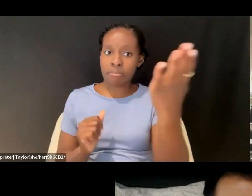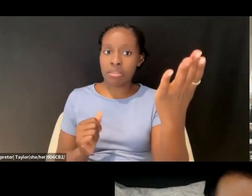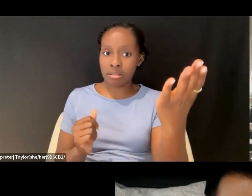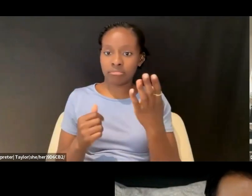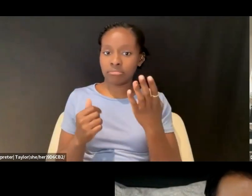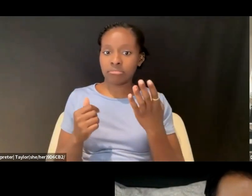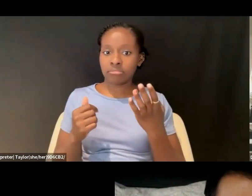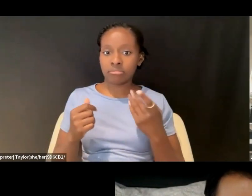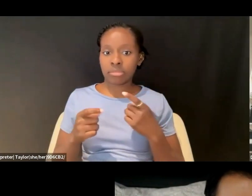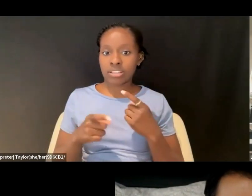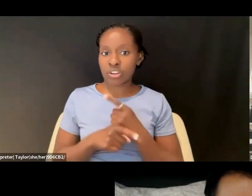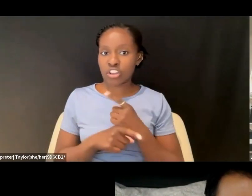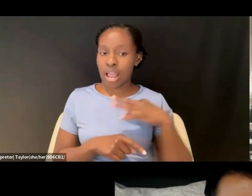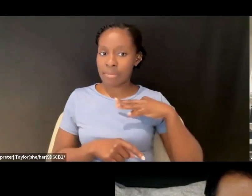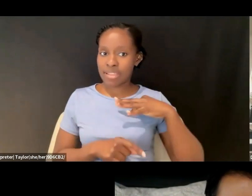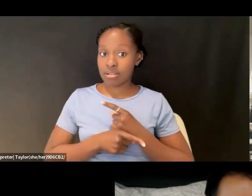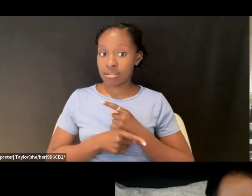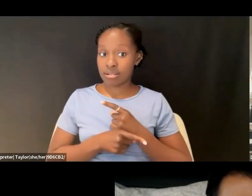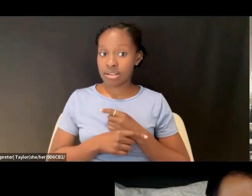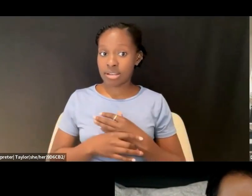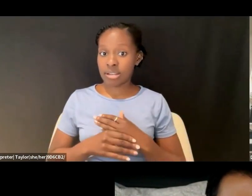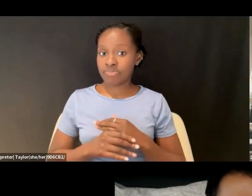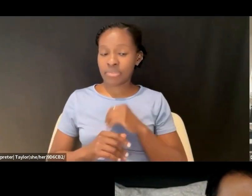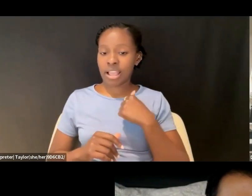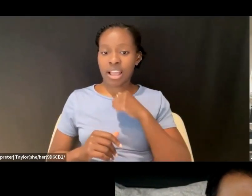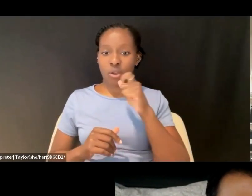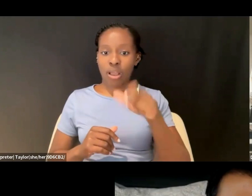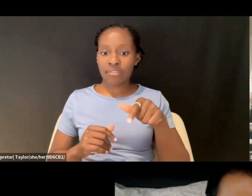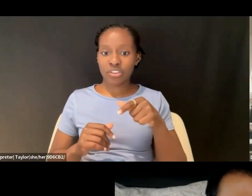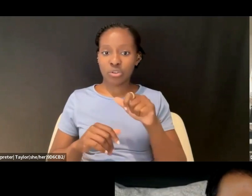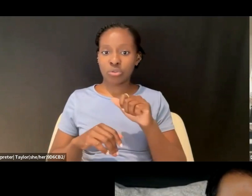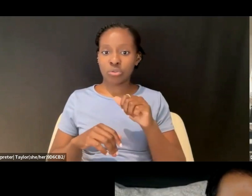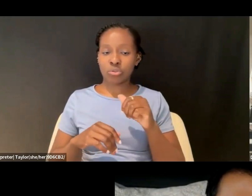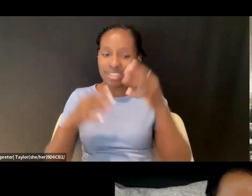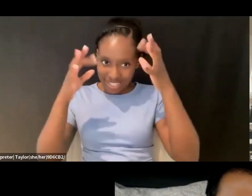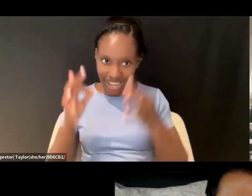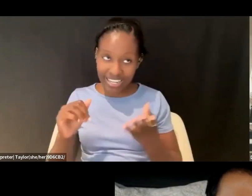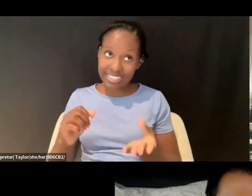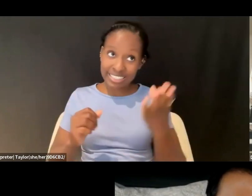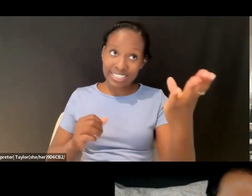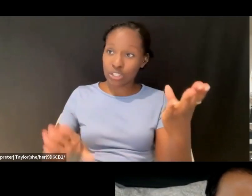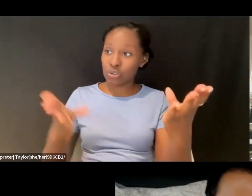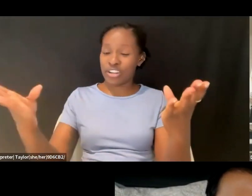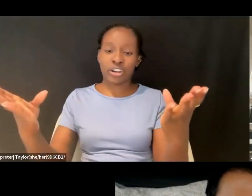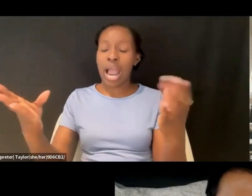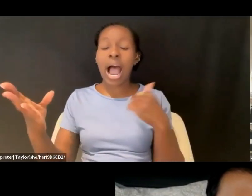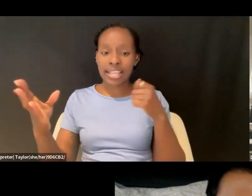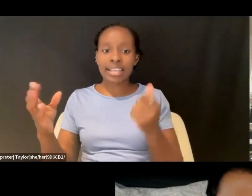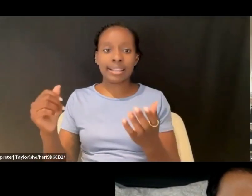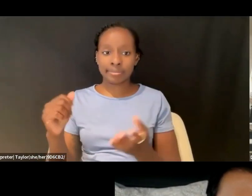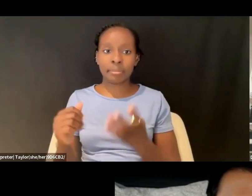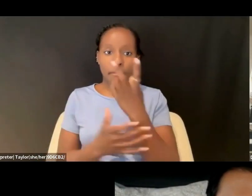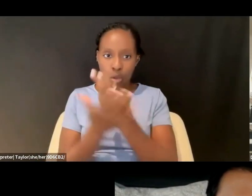regular applicant, right? I don't have to submit to one or the other, but I can submit both to the